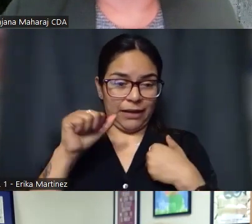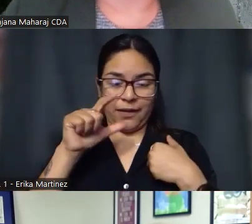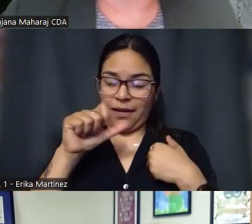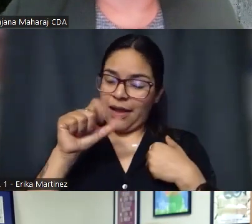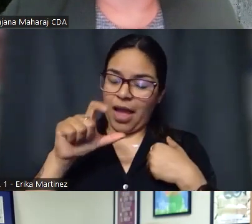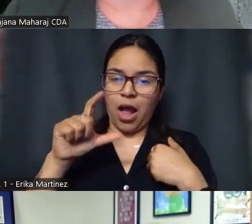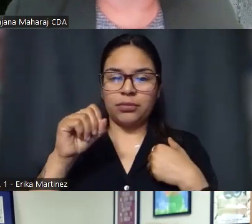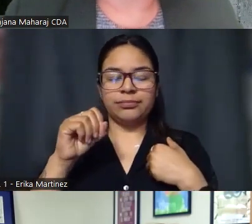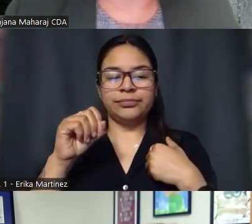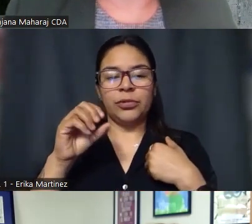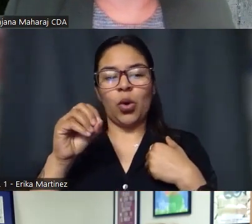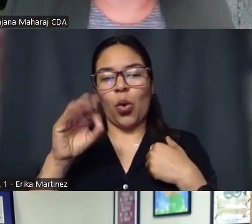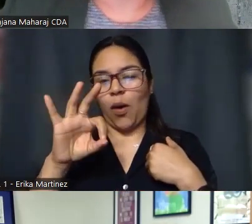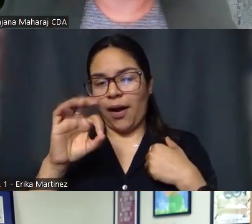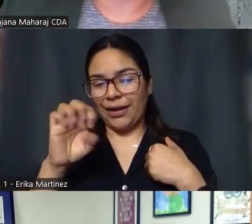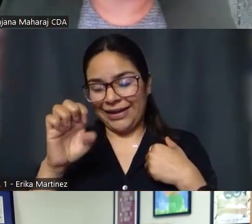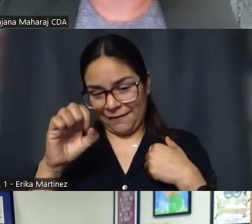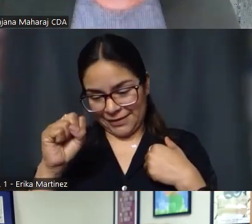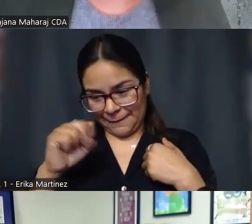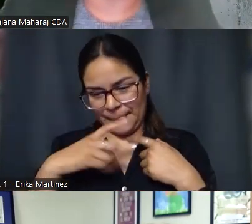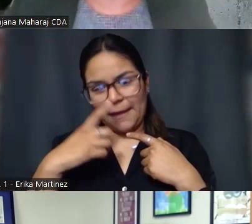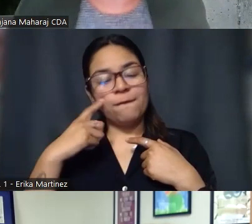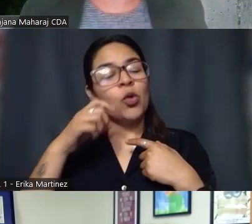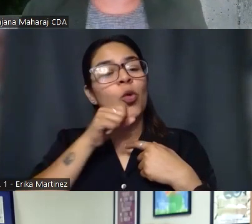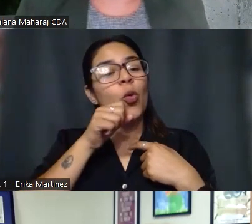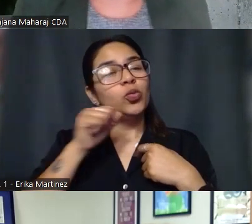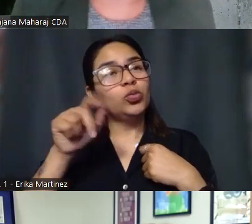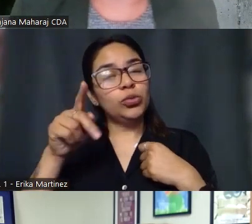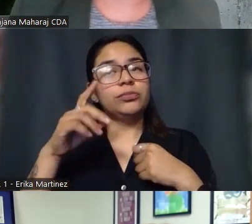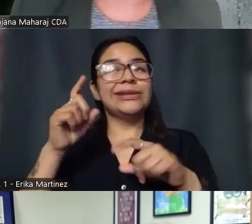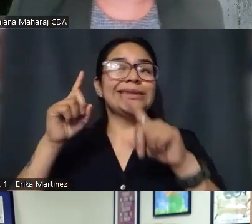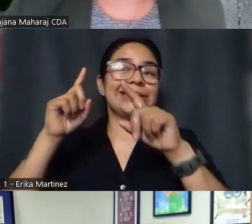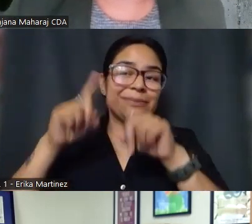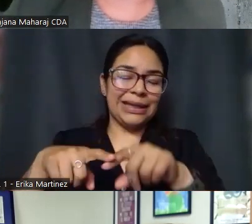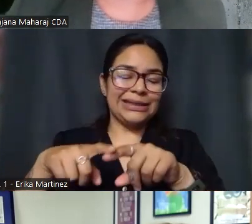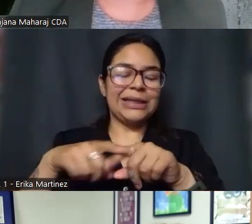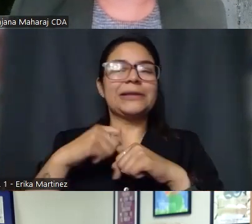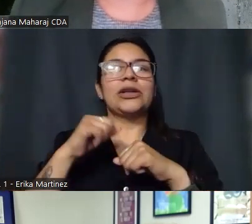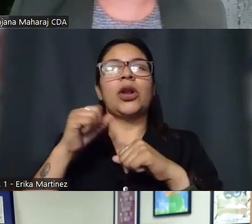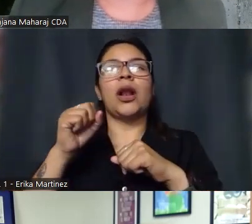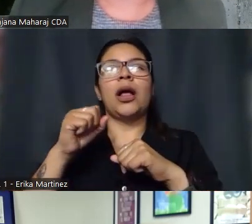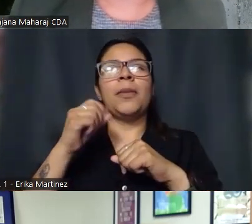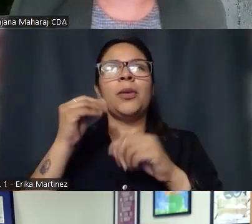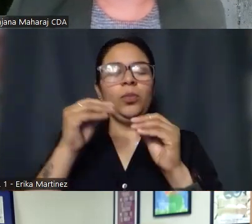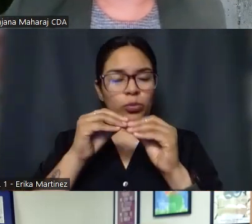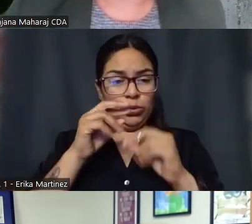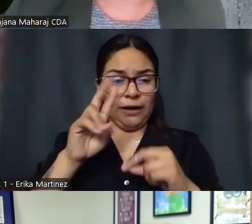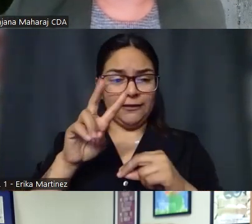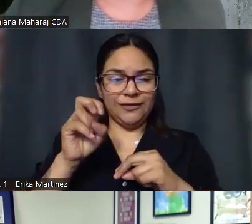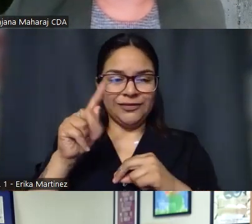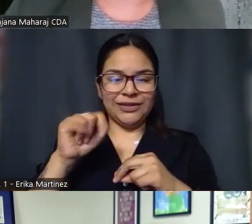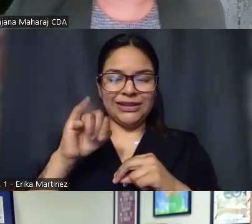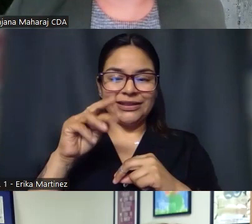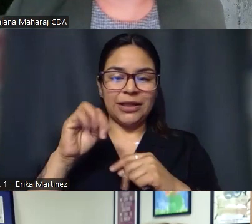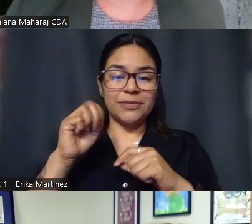respond to the needs of elder and dependent adult victims of crime. So I put together